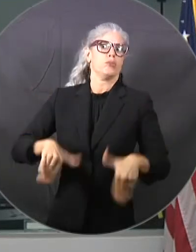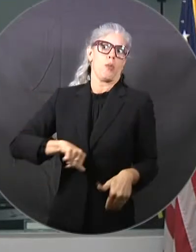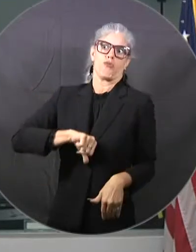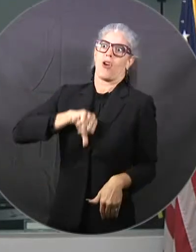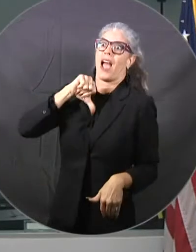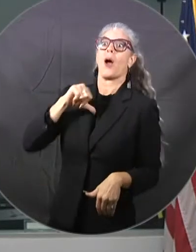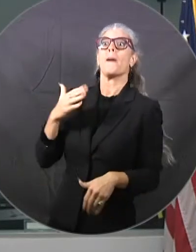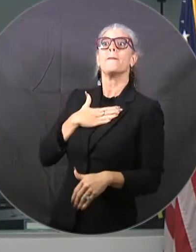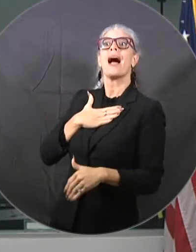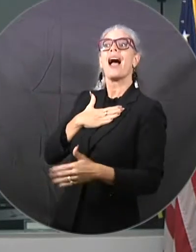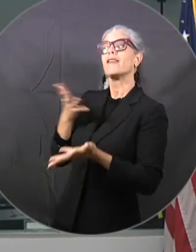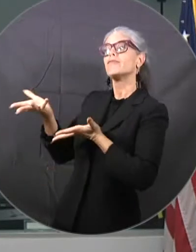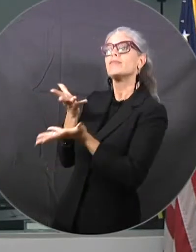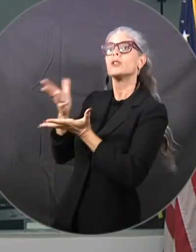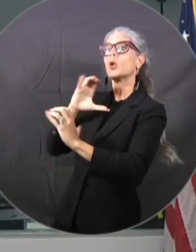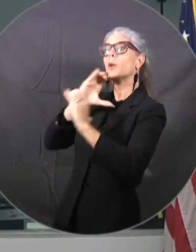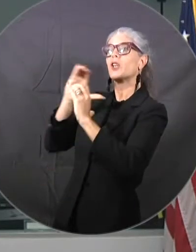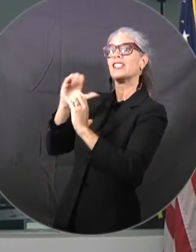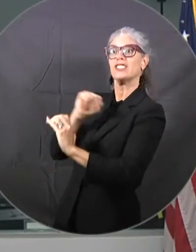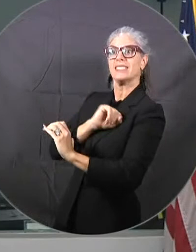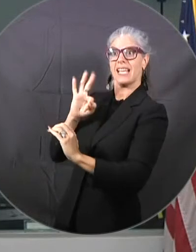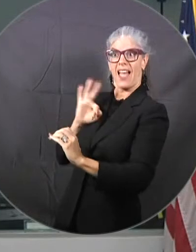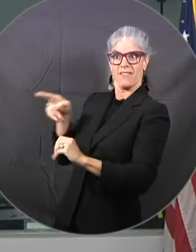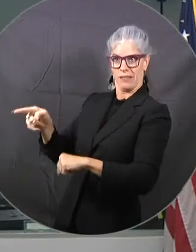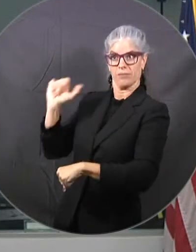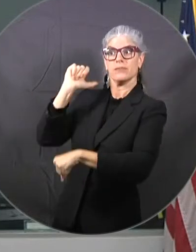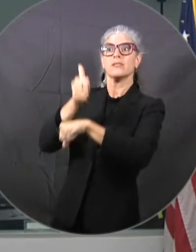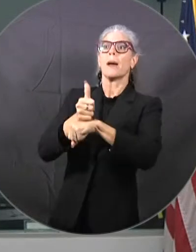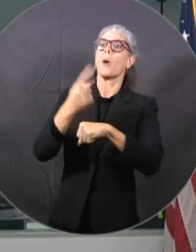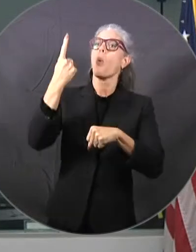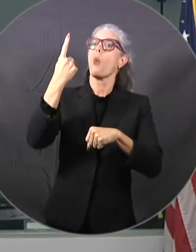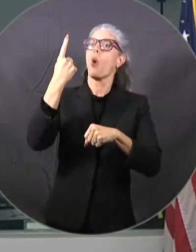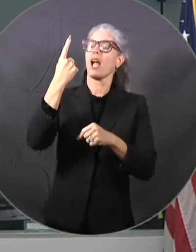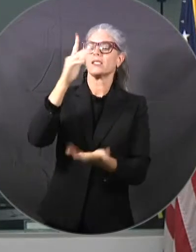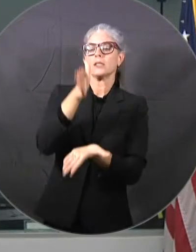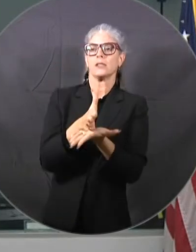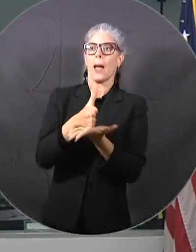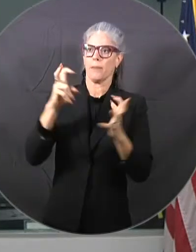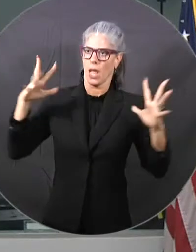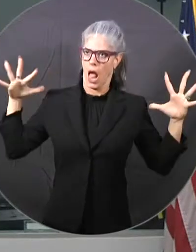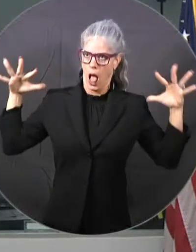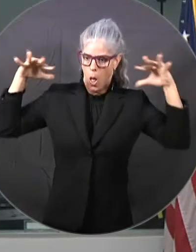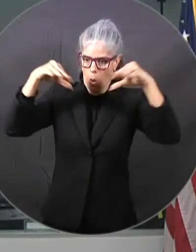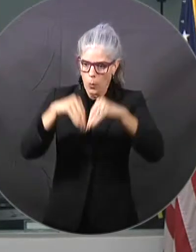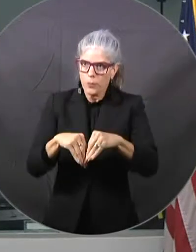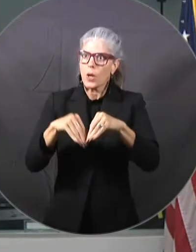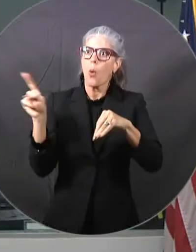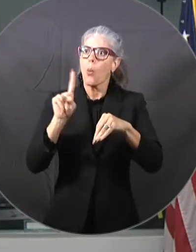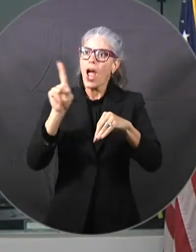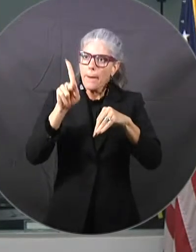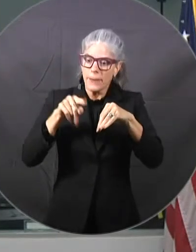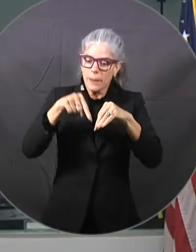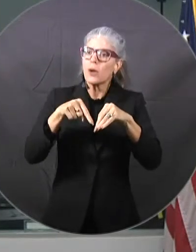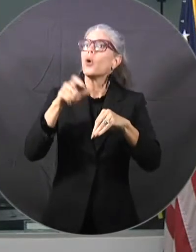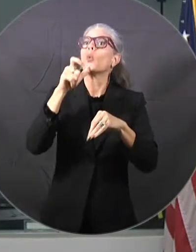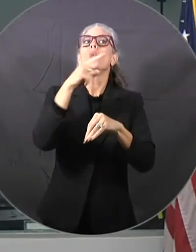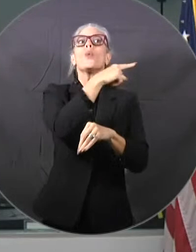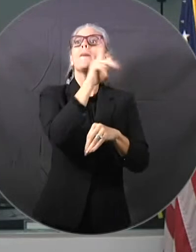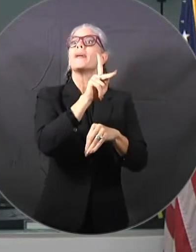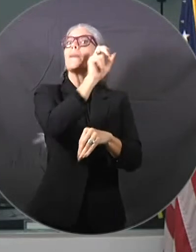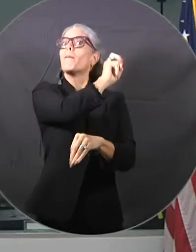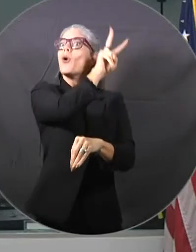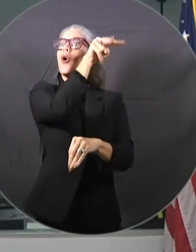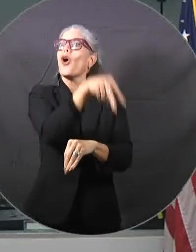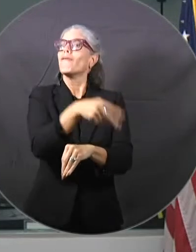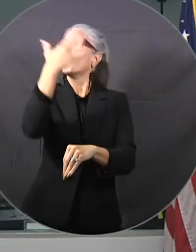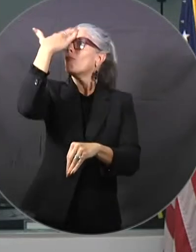one-stop access guide for new Floridians. So if you're new to the state, or you've been here at the state for a while and you want a one-stop shop